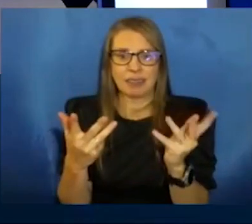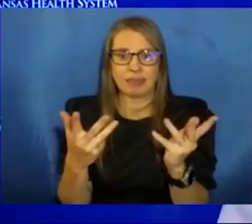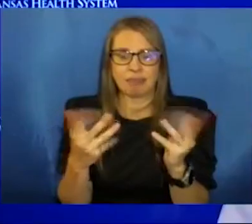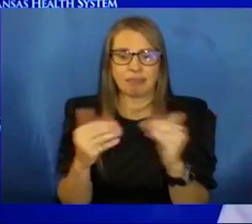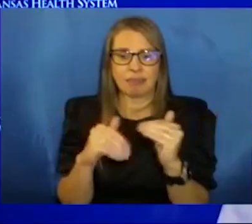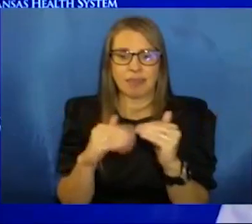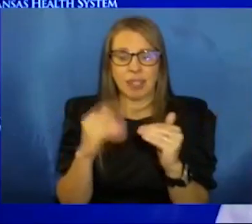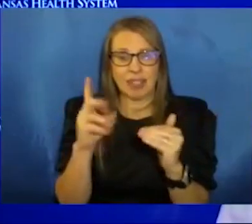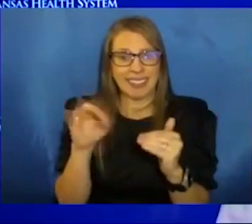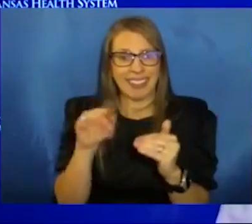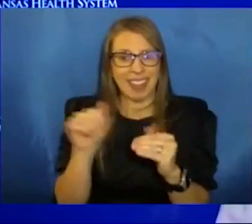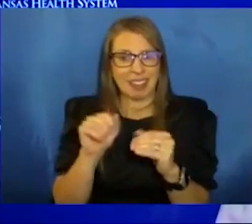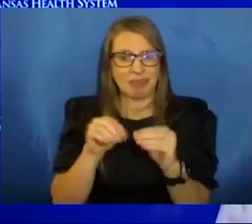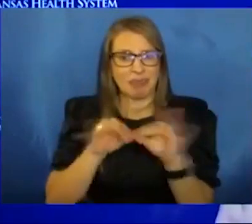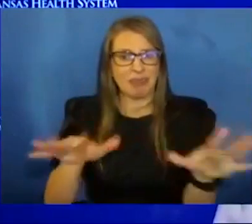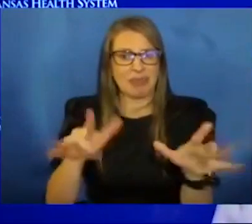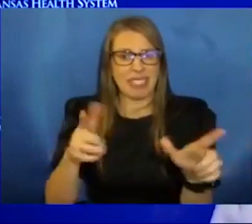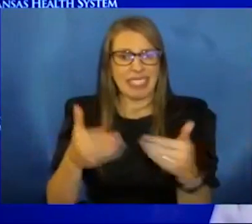a few weeks. So,